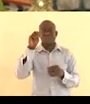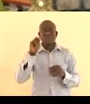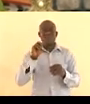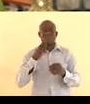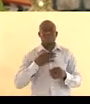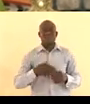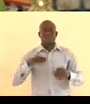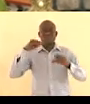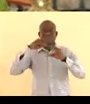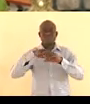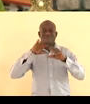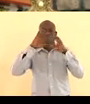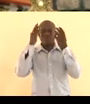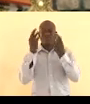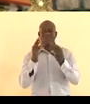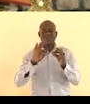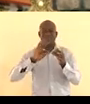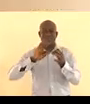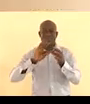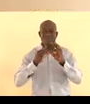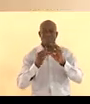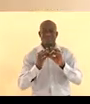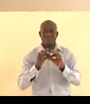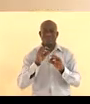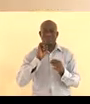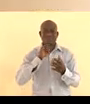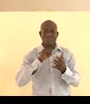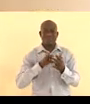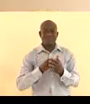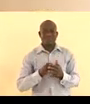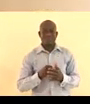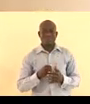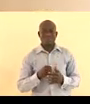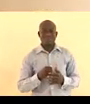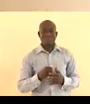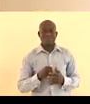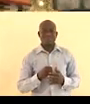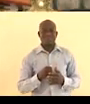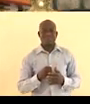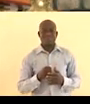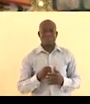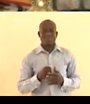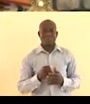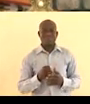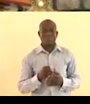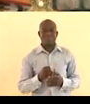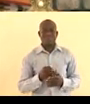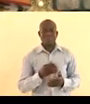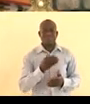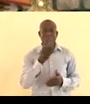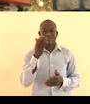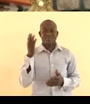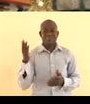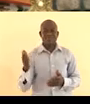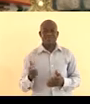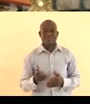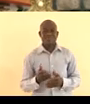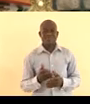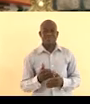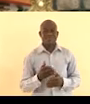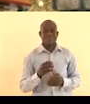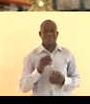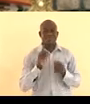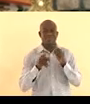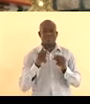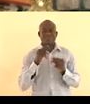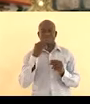can interpret it? Have you read that? Of what use is it? Now, by the way, I hope you all know that there are two,